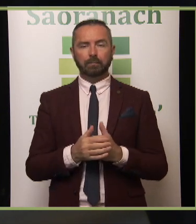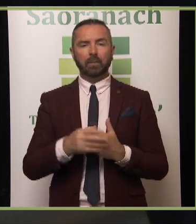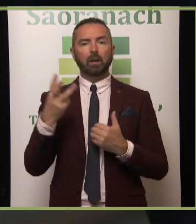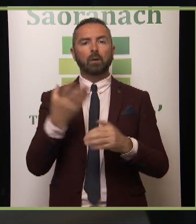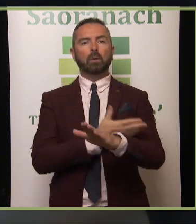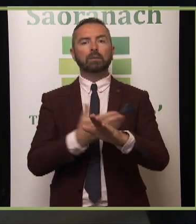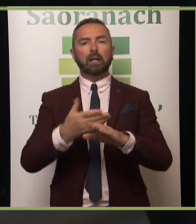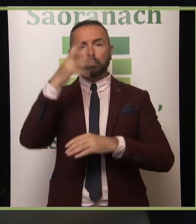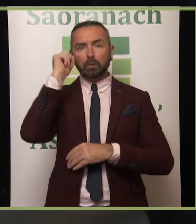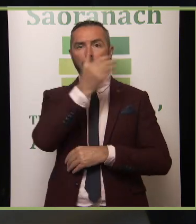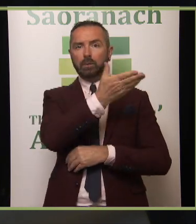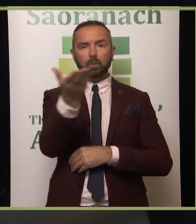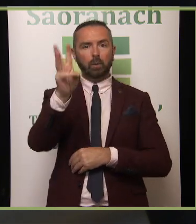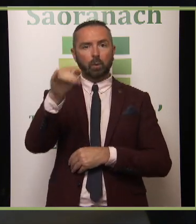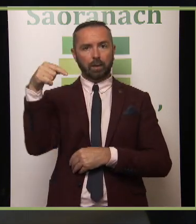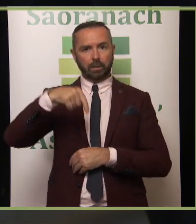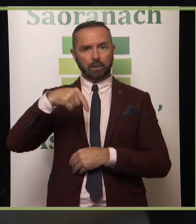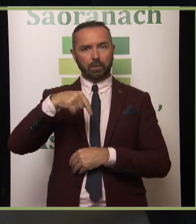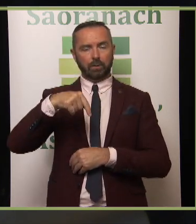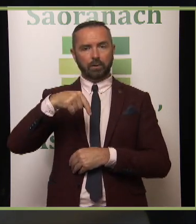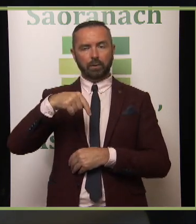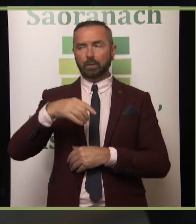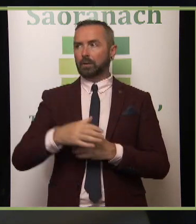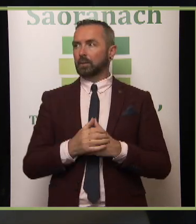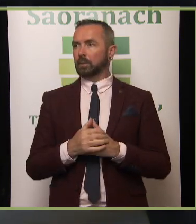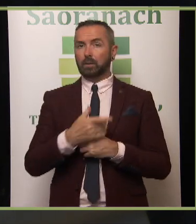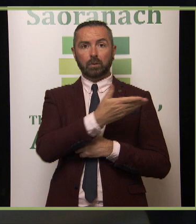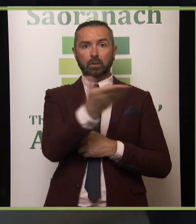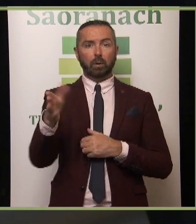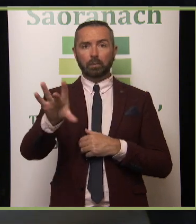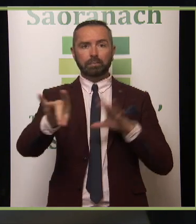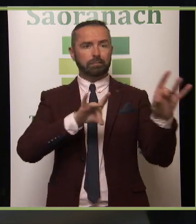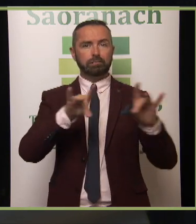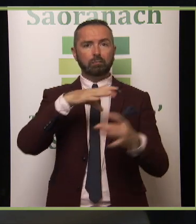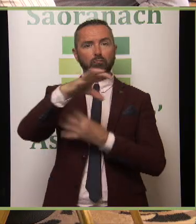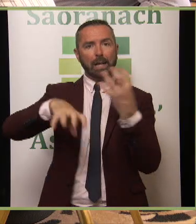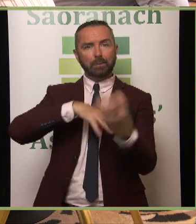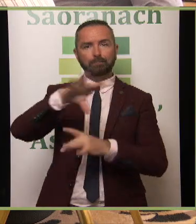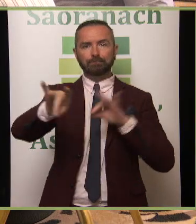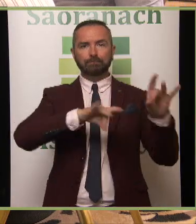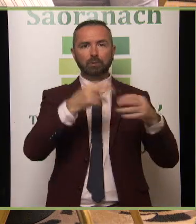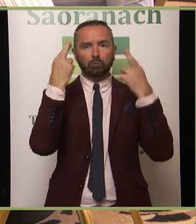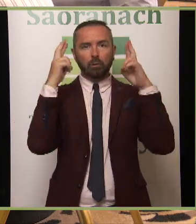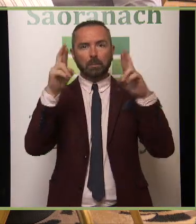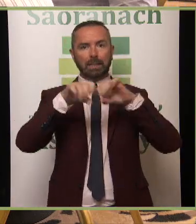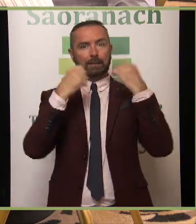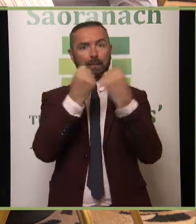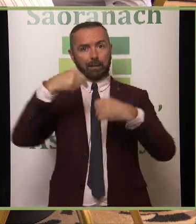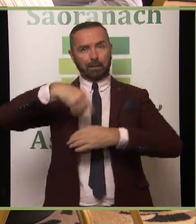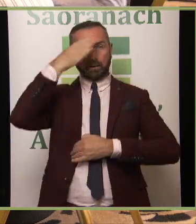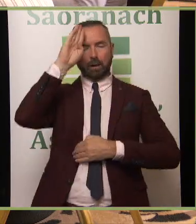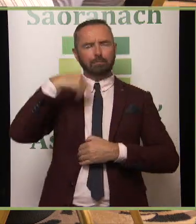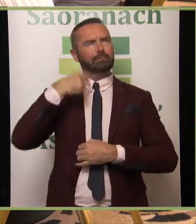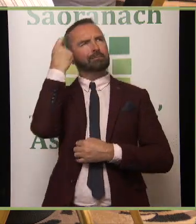by reminding us all, I guess, why we're here. You were chosen at random to represent society in Ireland. And I was thinking about